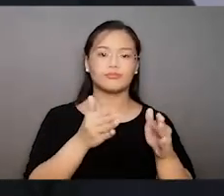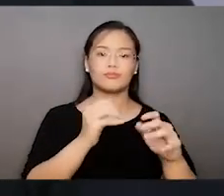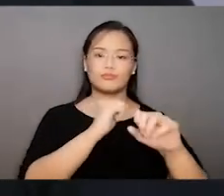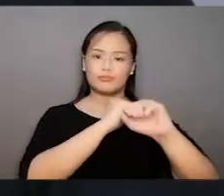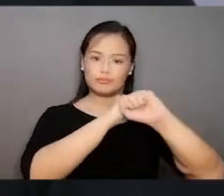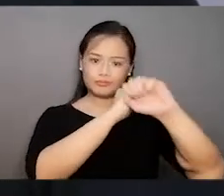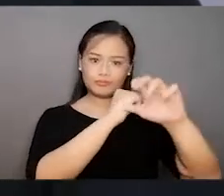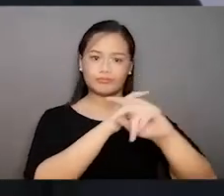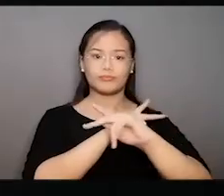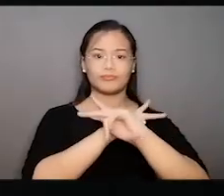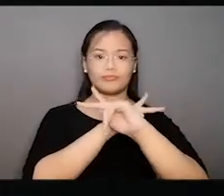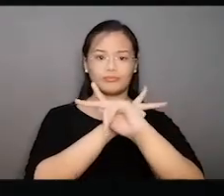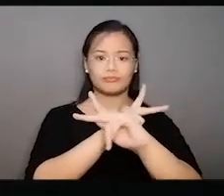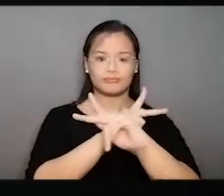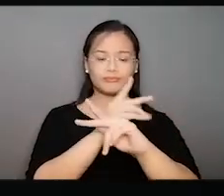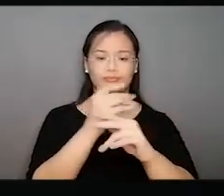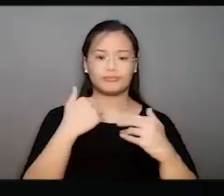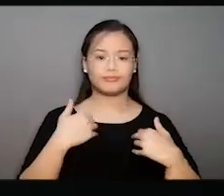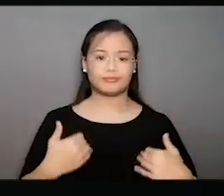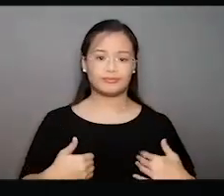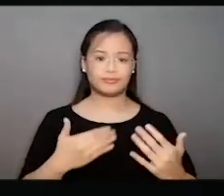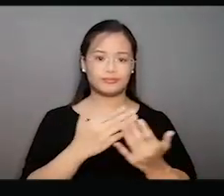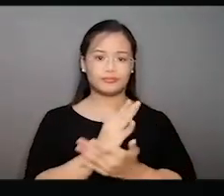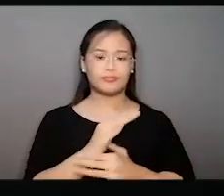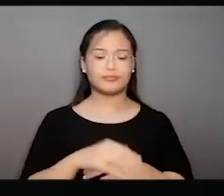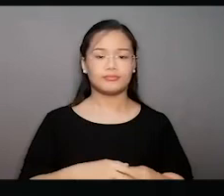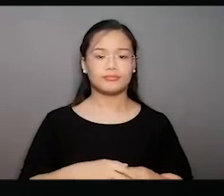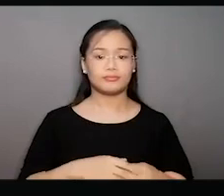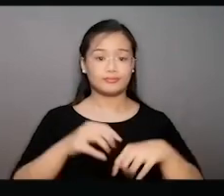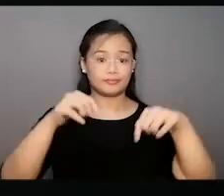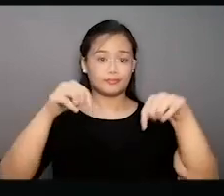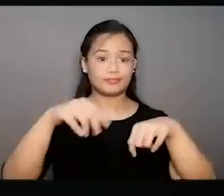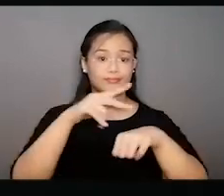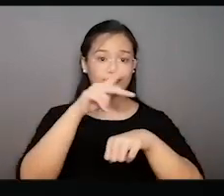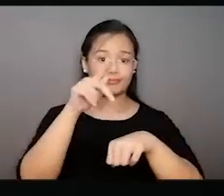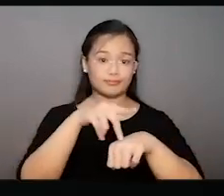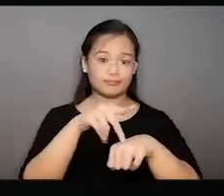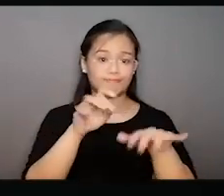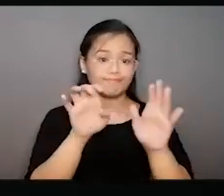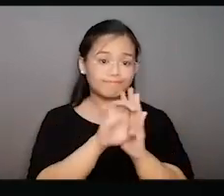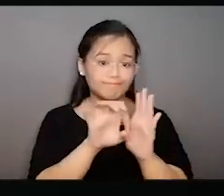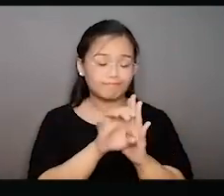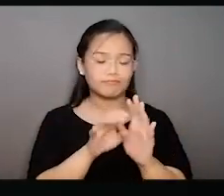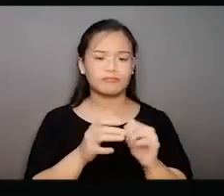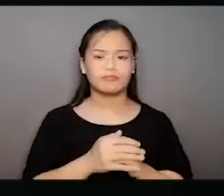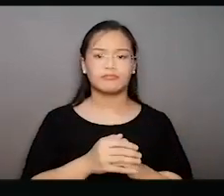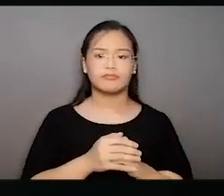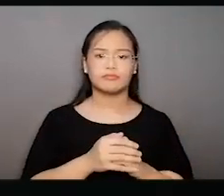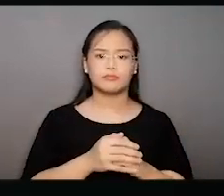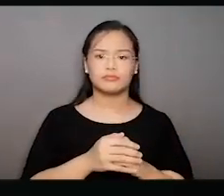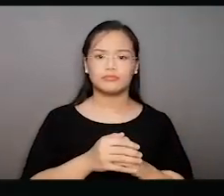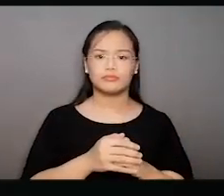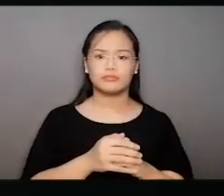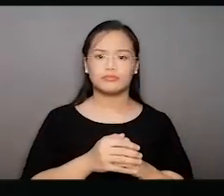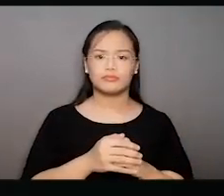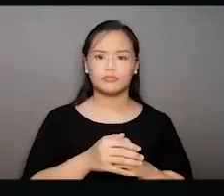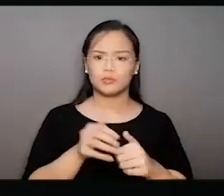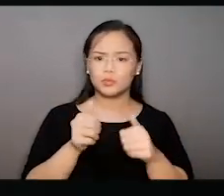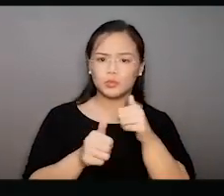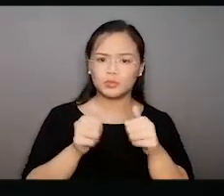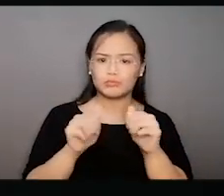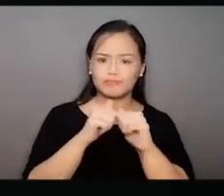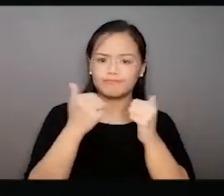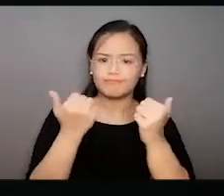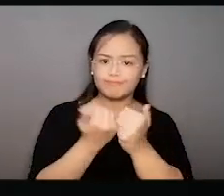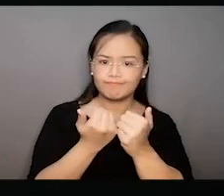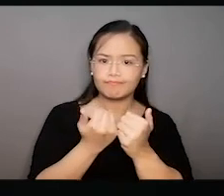human rights. And in the Philippines, for example, which agencies actually promote and